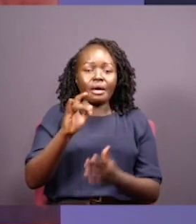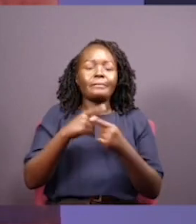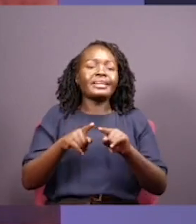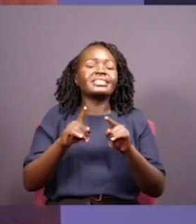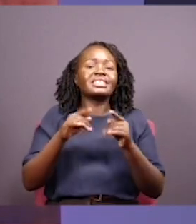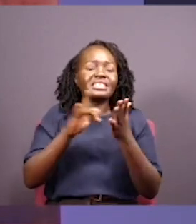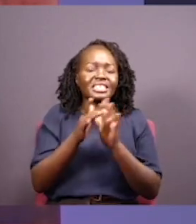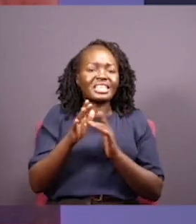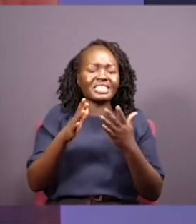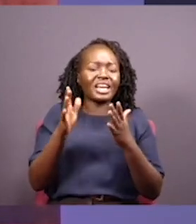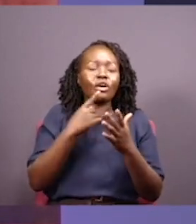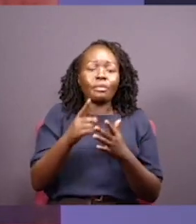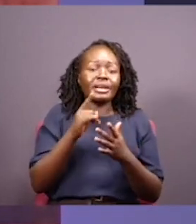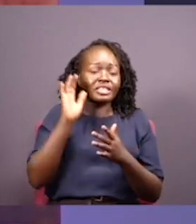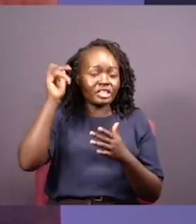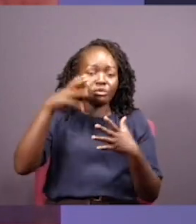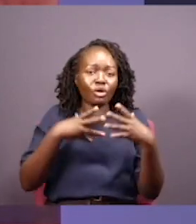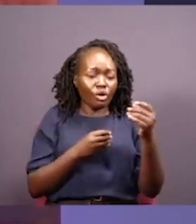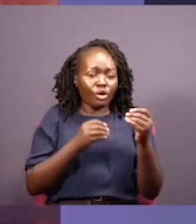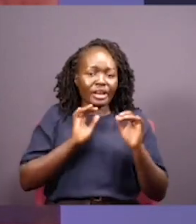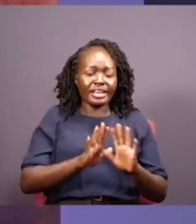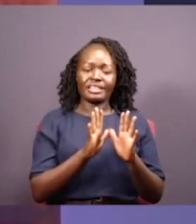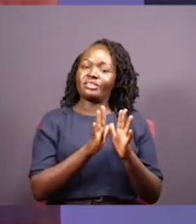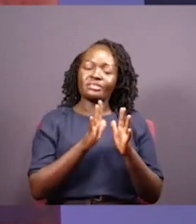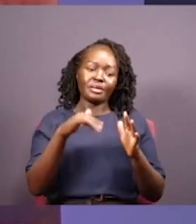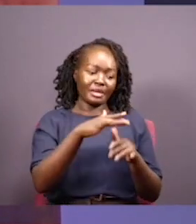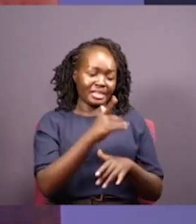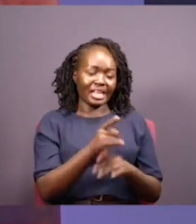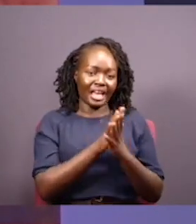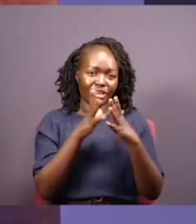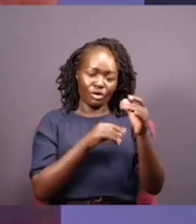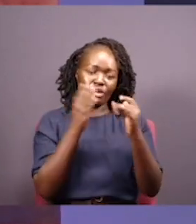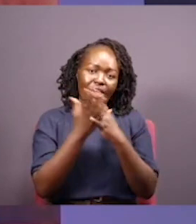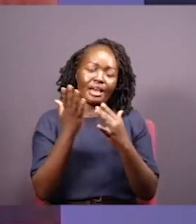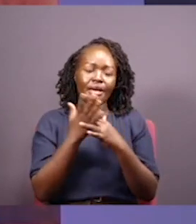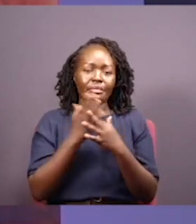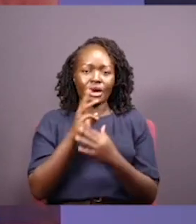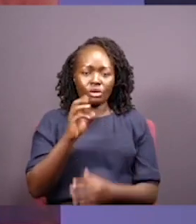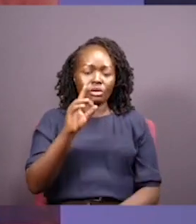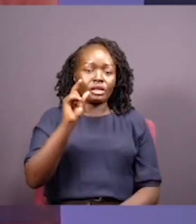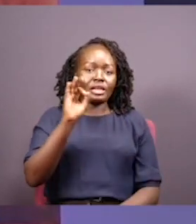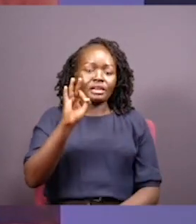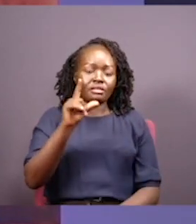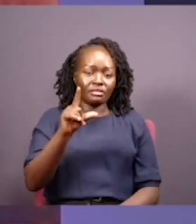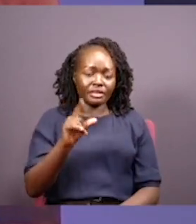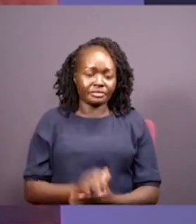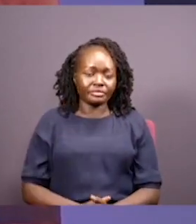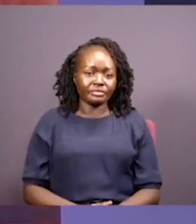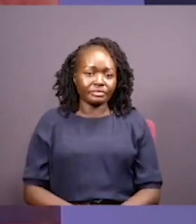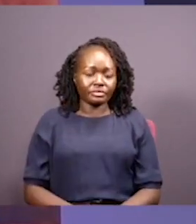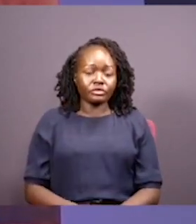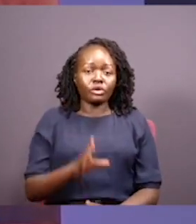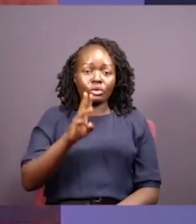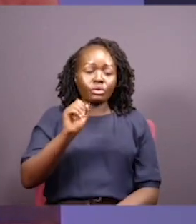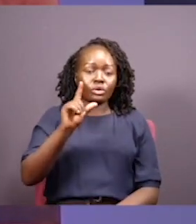the sheep to leave the sheep pen and go among the wolves. As I considered the prospect of sheep leaving the